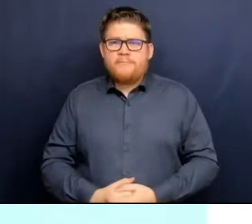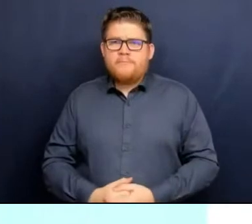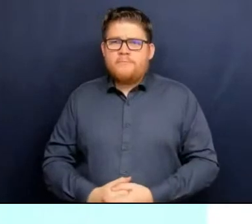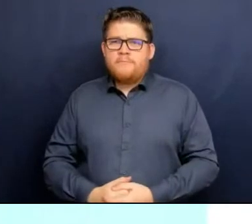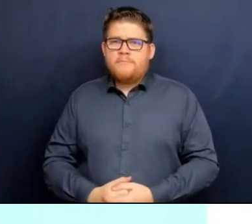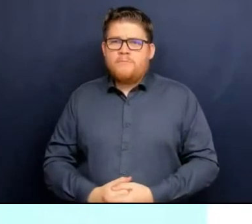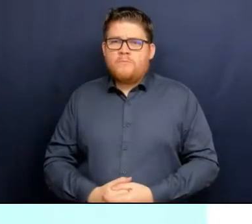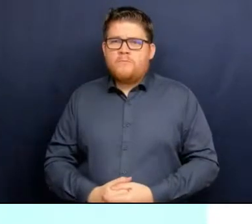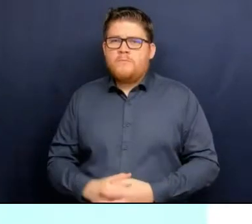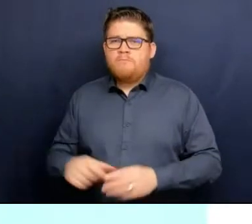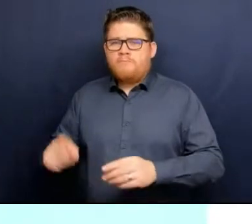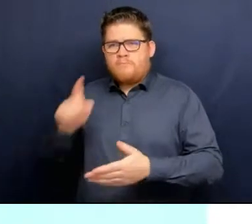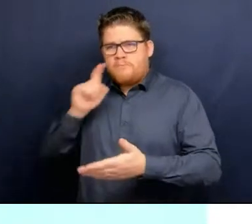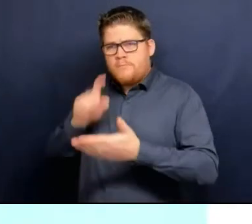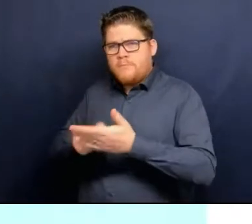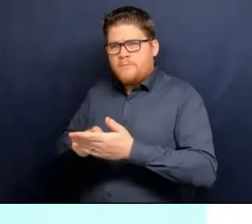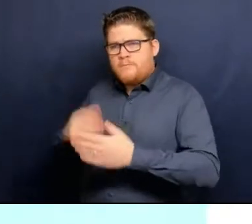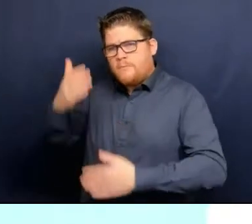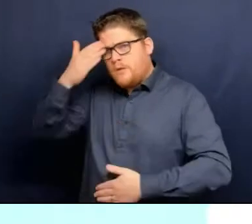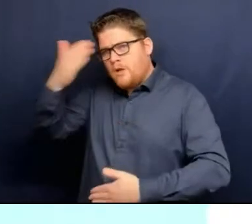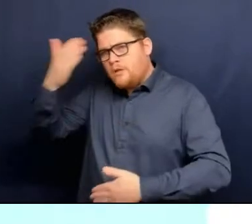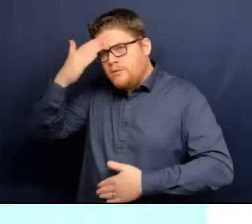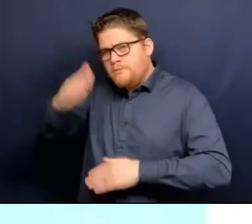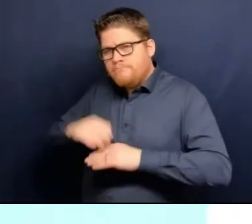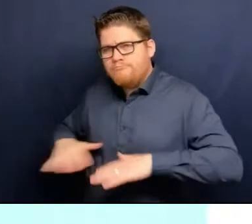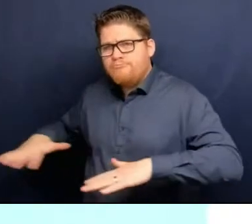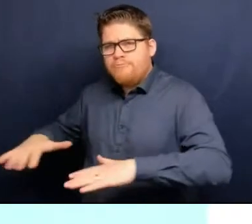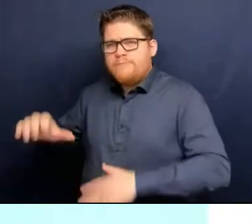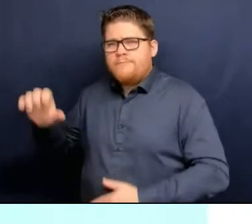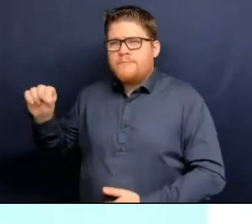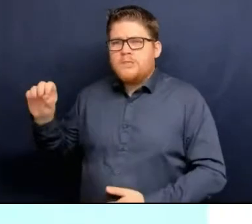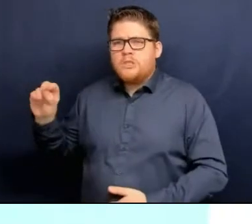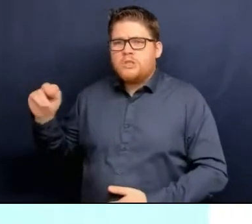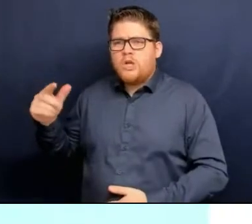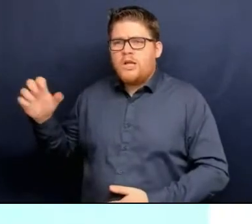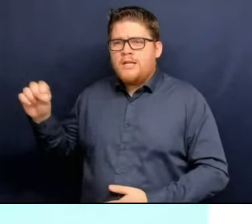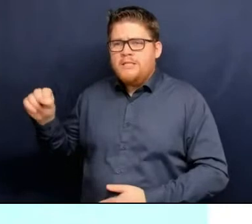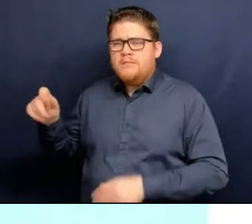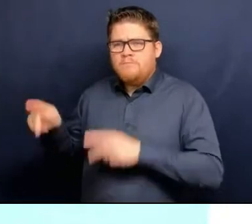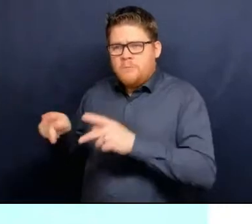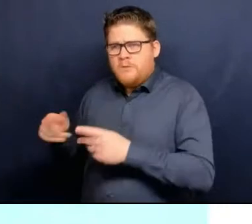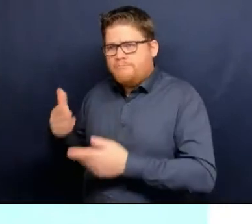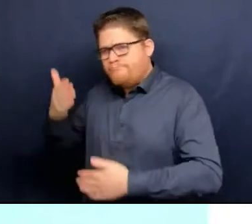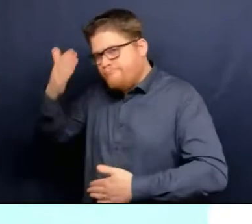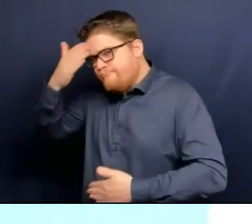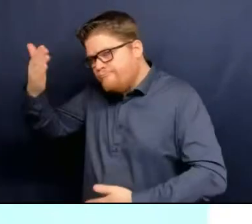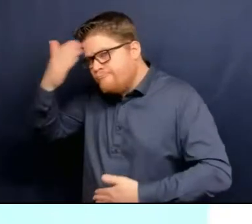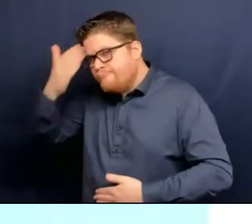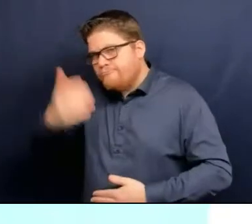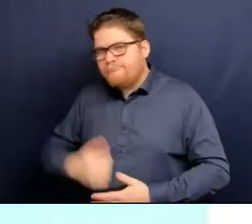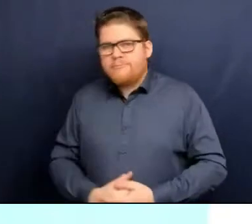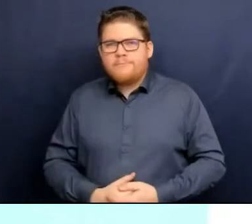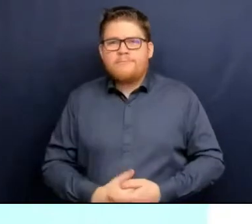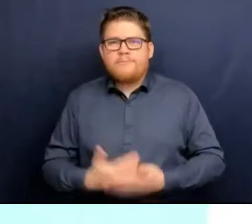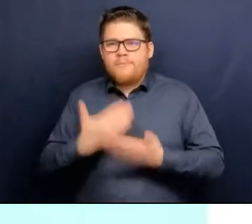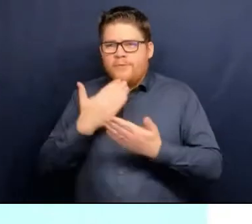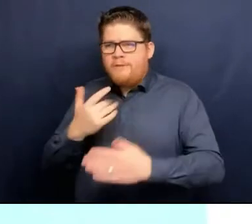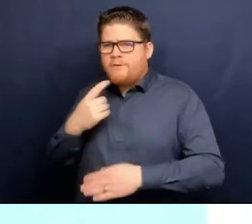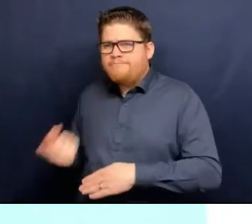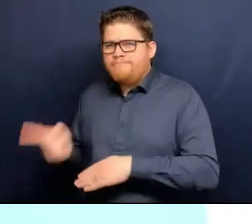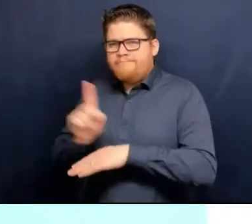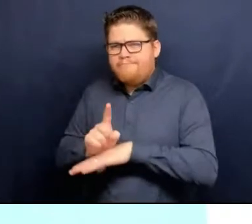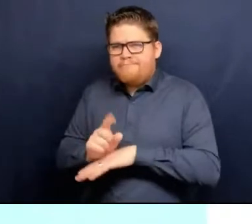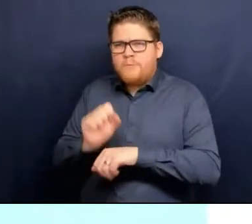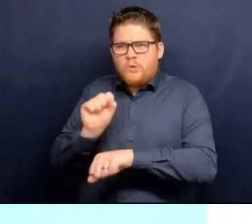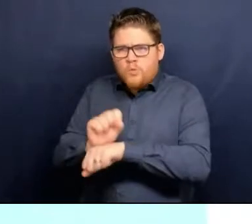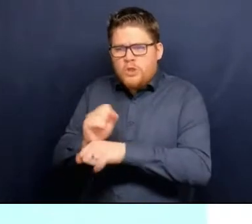and Songhees peoples. Thank you for opening up your doors and allowing us to do this important work here today. Thank you, Premier Horgan and